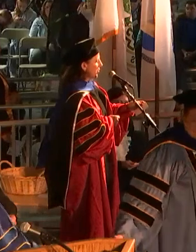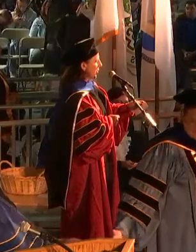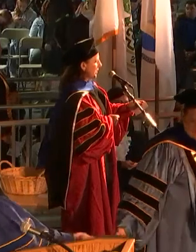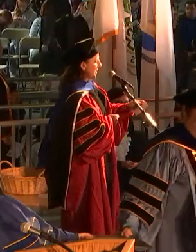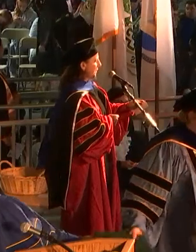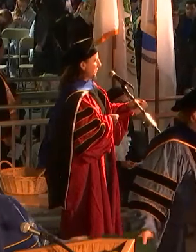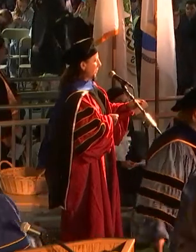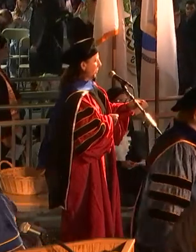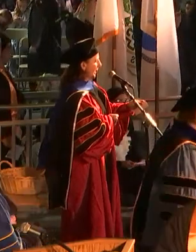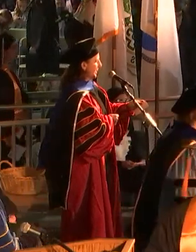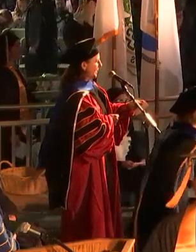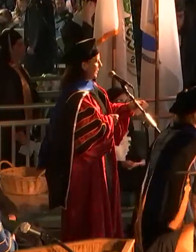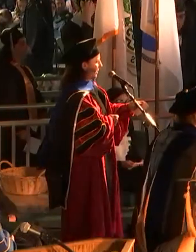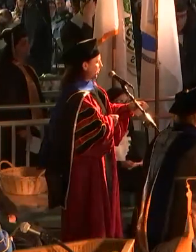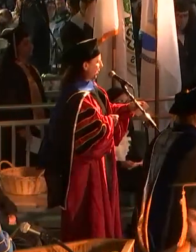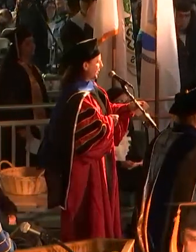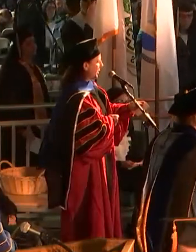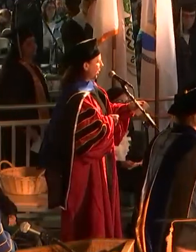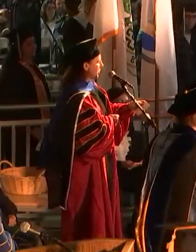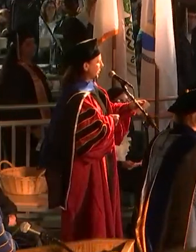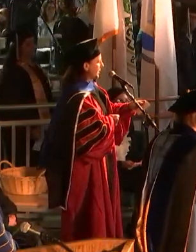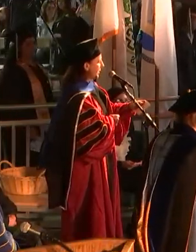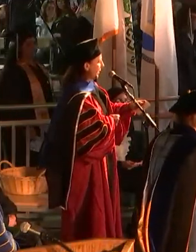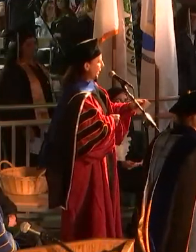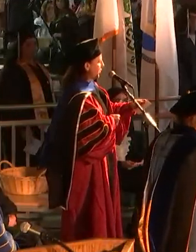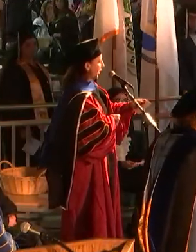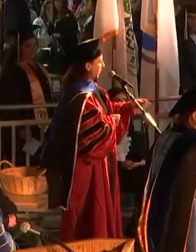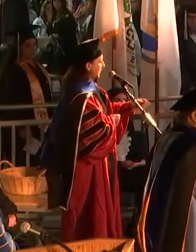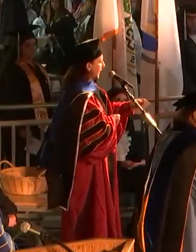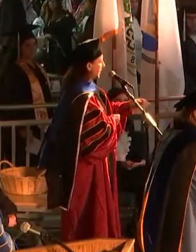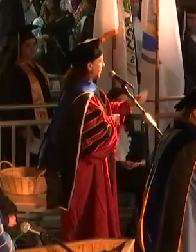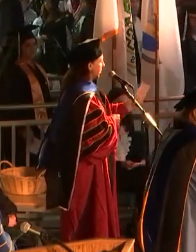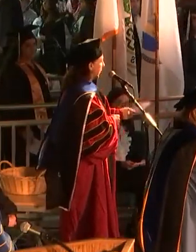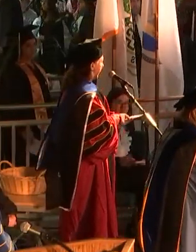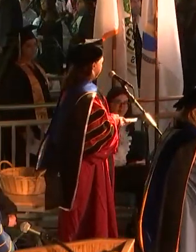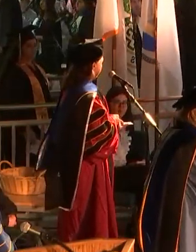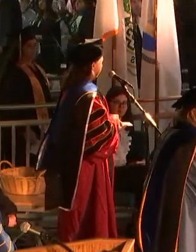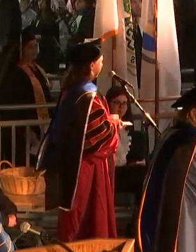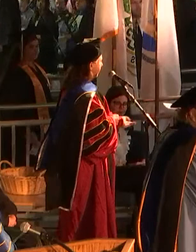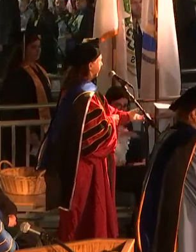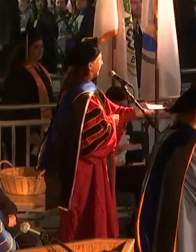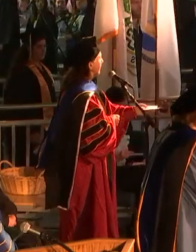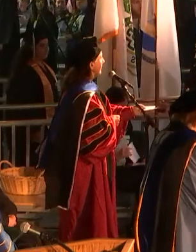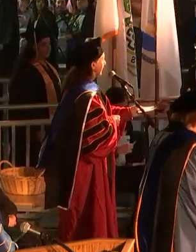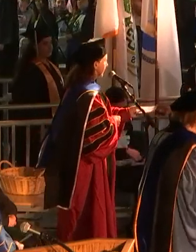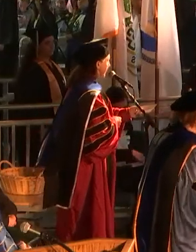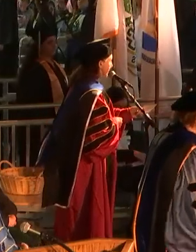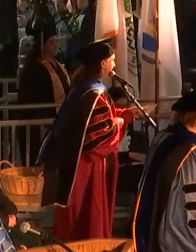John Joseph Morris. John is also receiving a general studies degree.